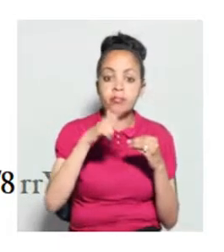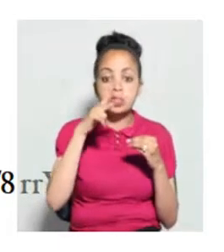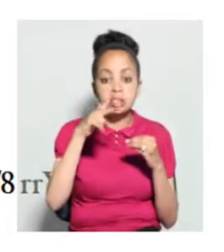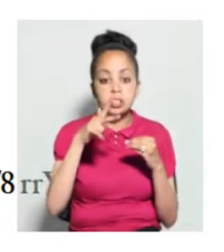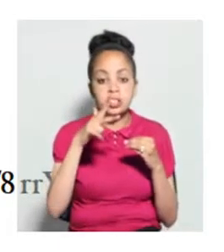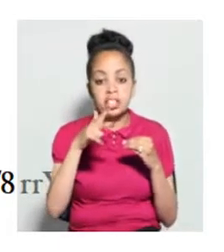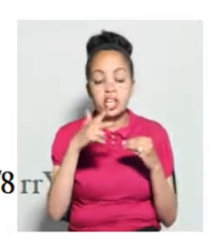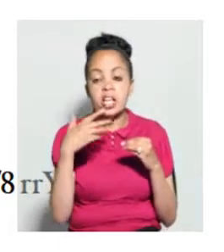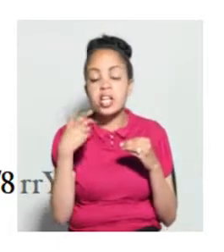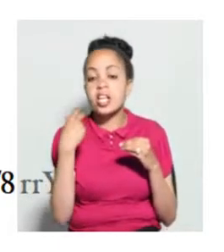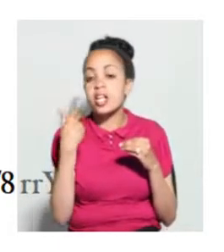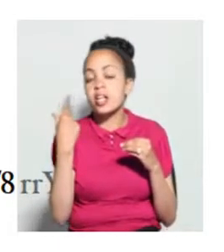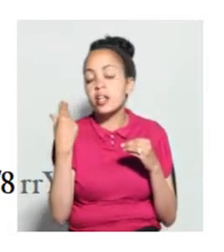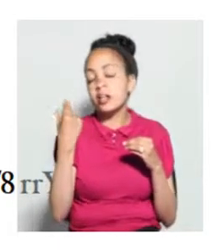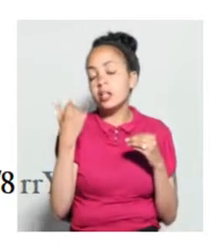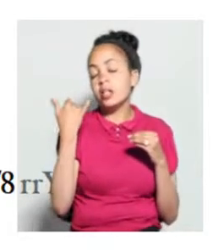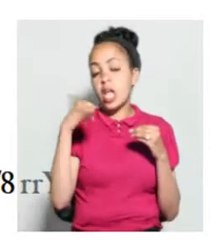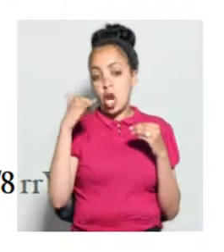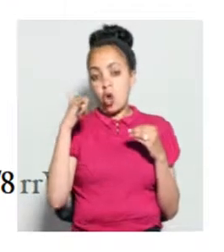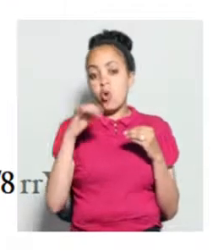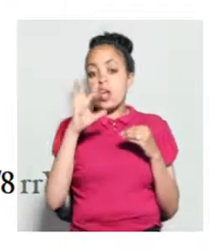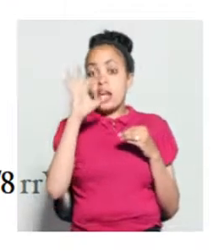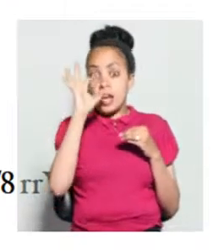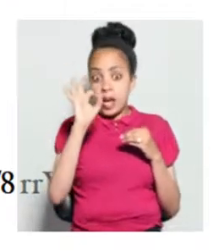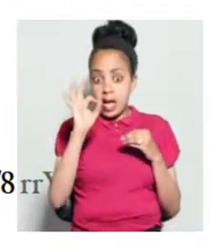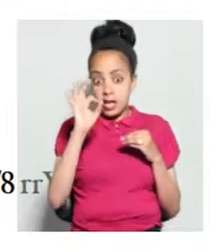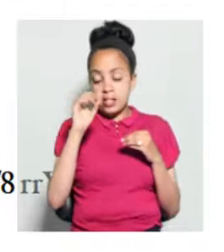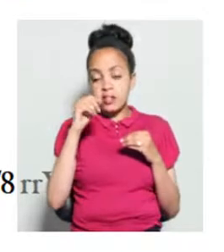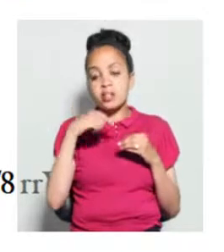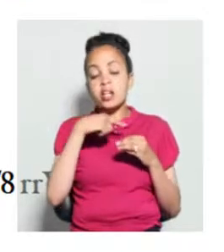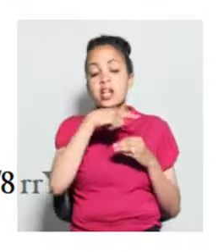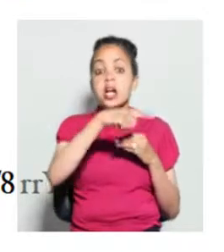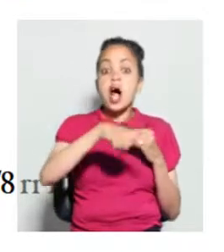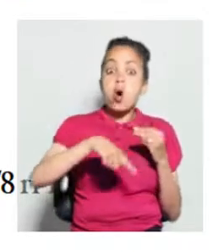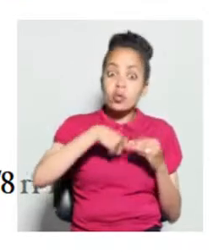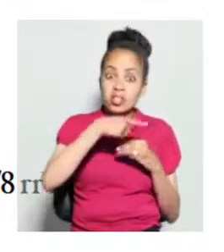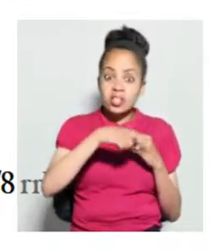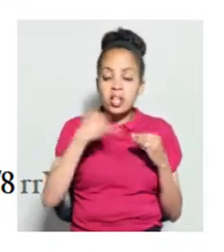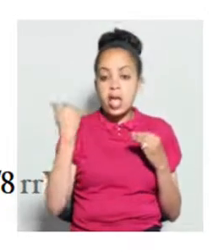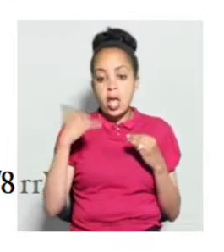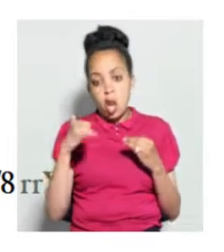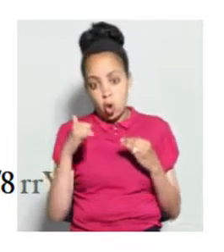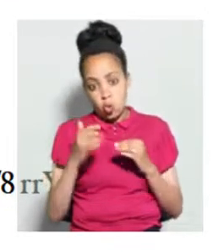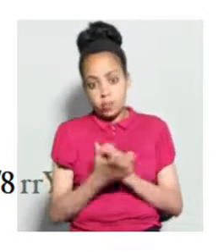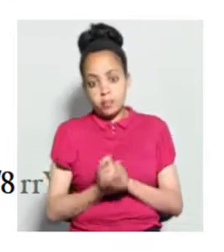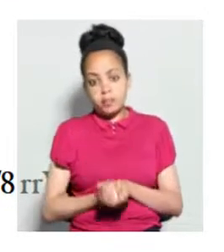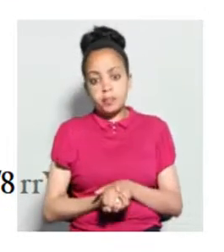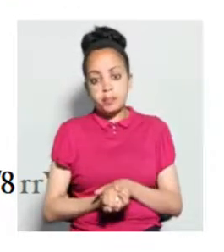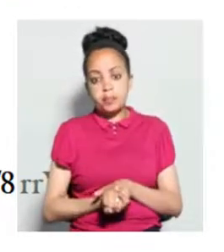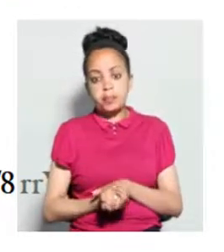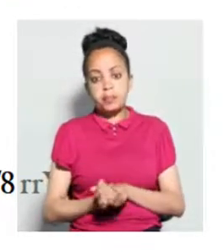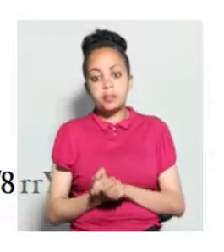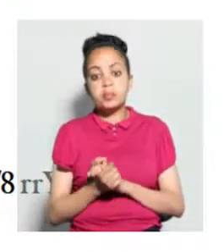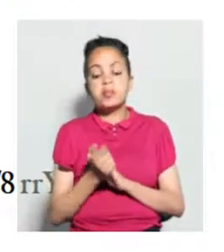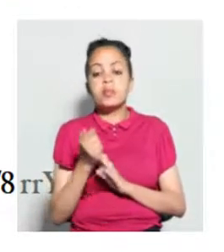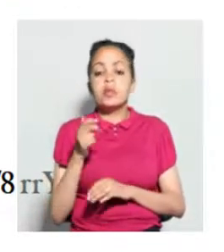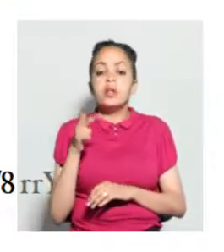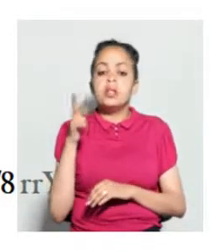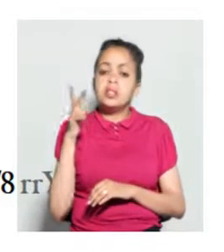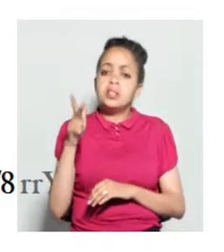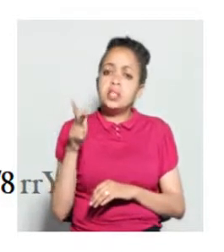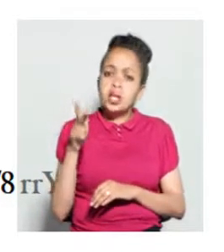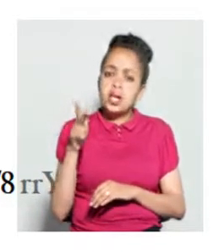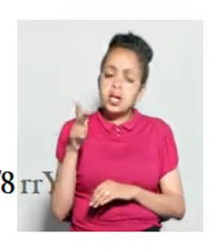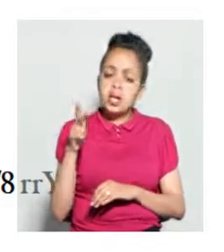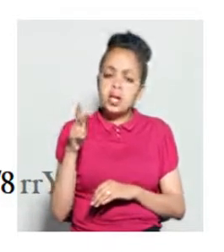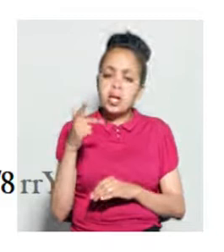3 yellow, which become 9 round yellow. Then 3 round